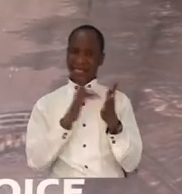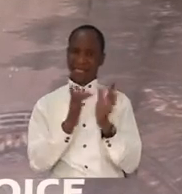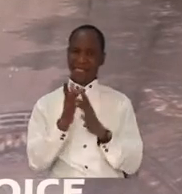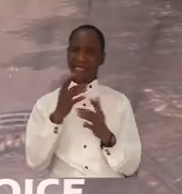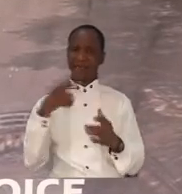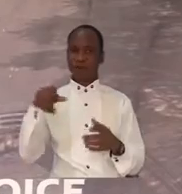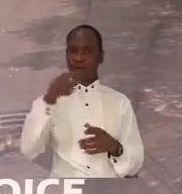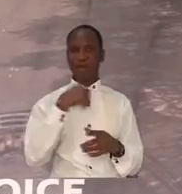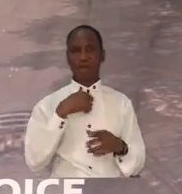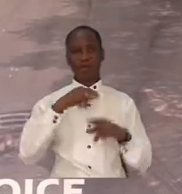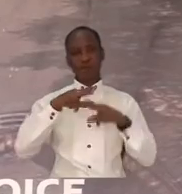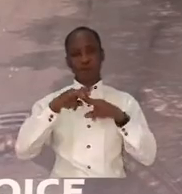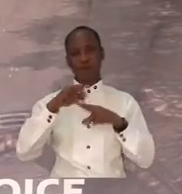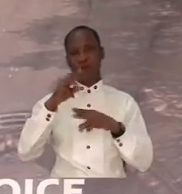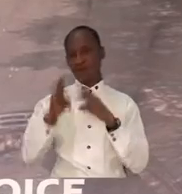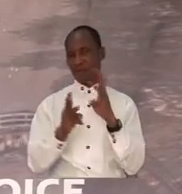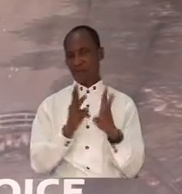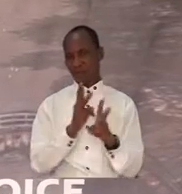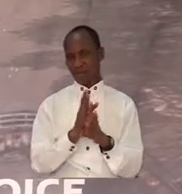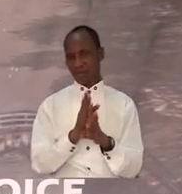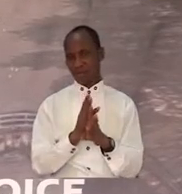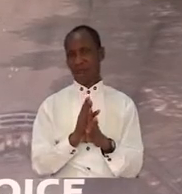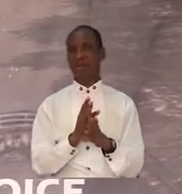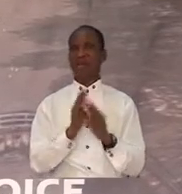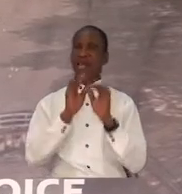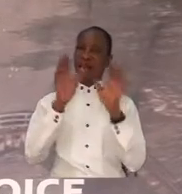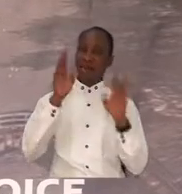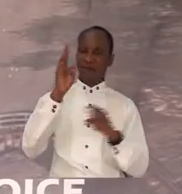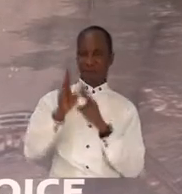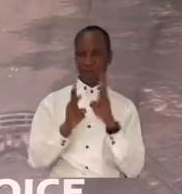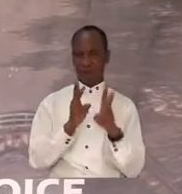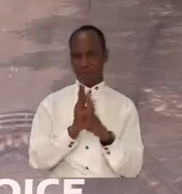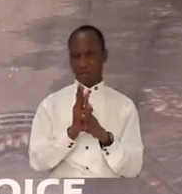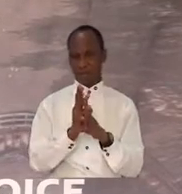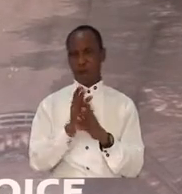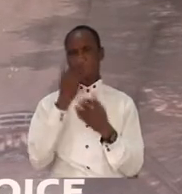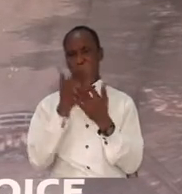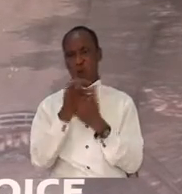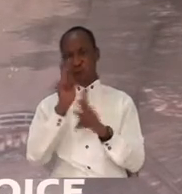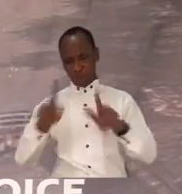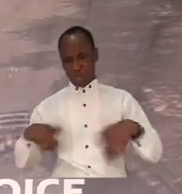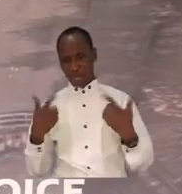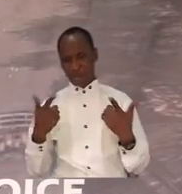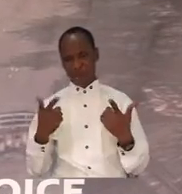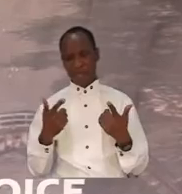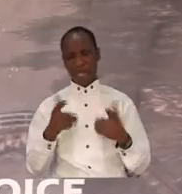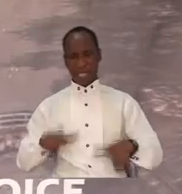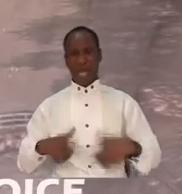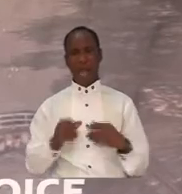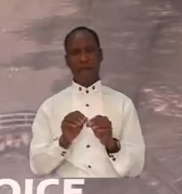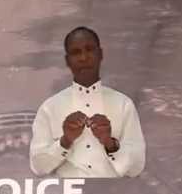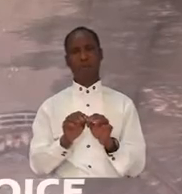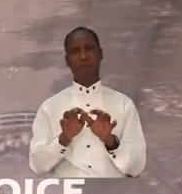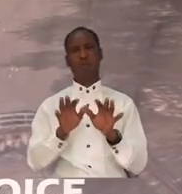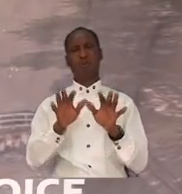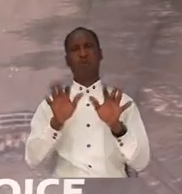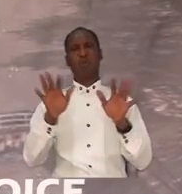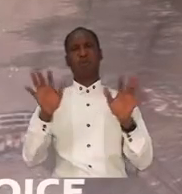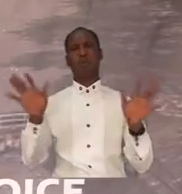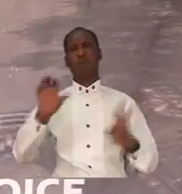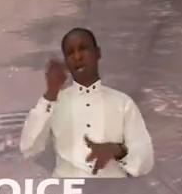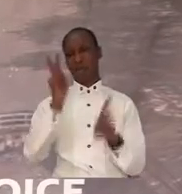for, because I'm money we are saying. Say, I tell you, Nefo, I will maintain my baby. Then Nimpa ain't here or her. A crying